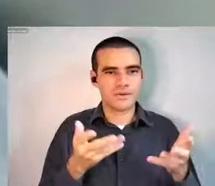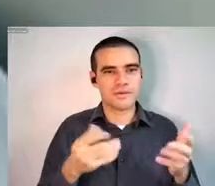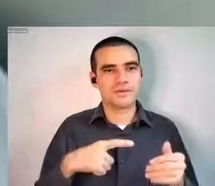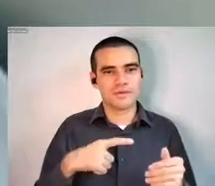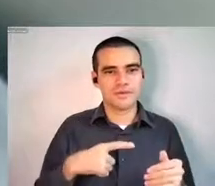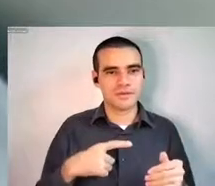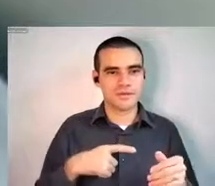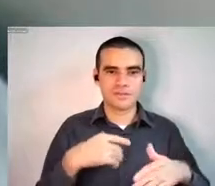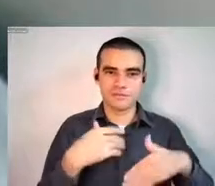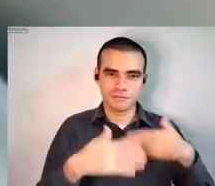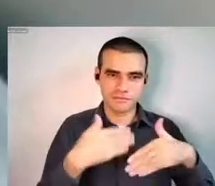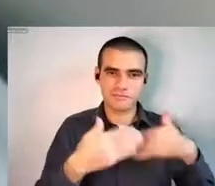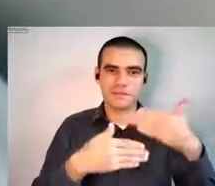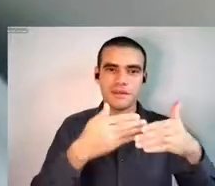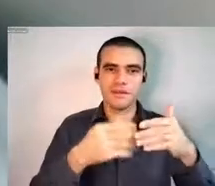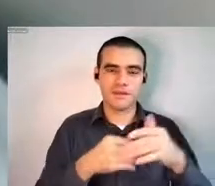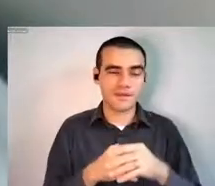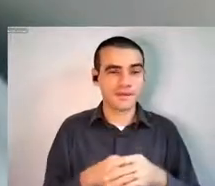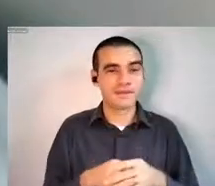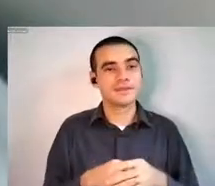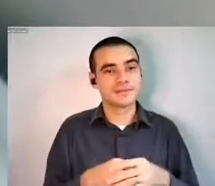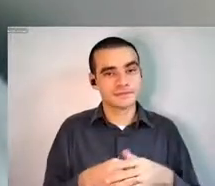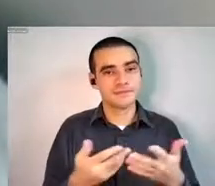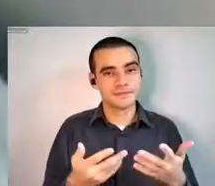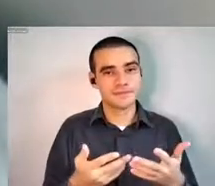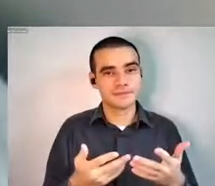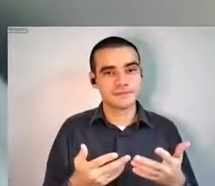of these pieces that we have been developing